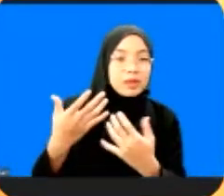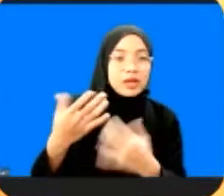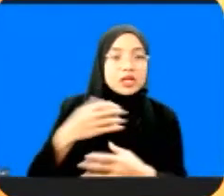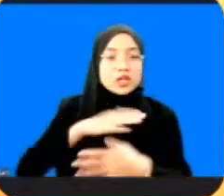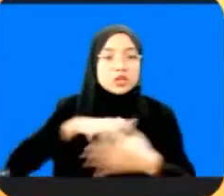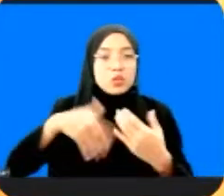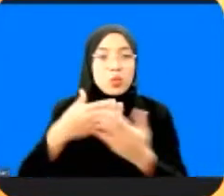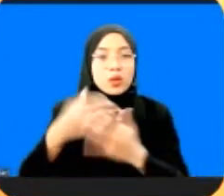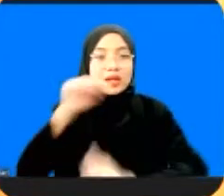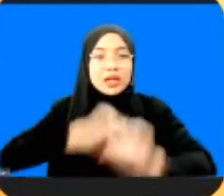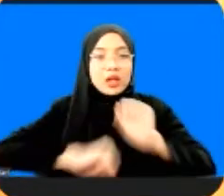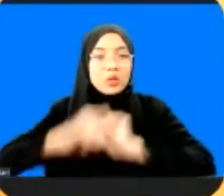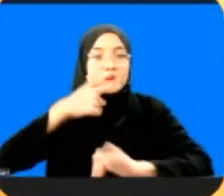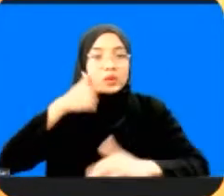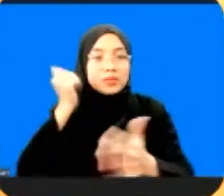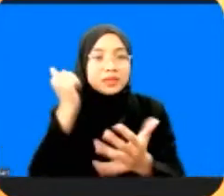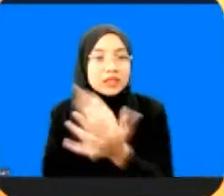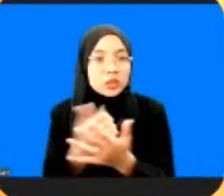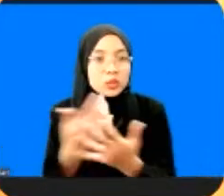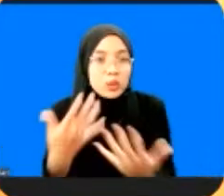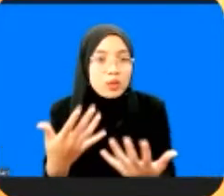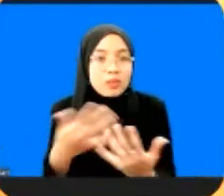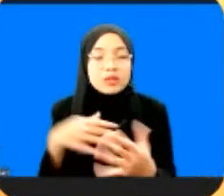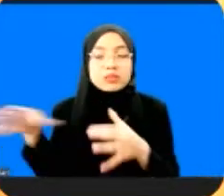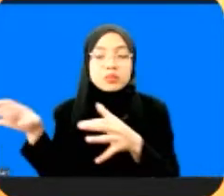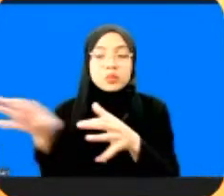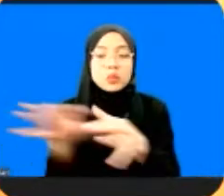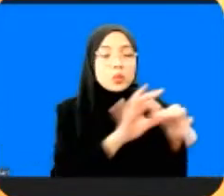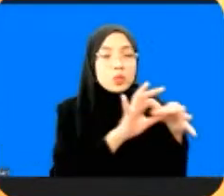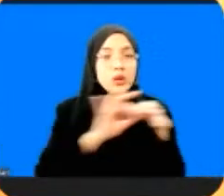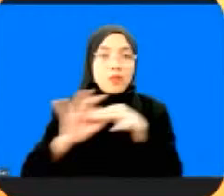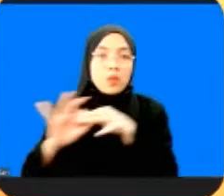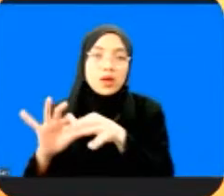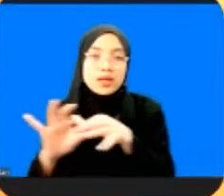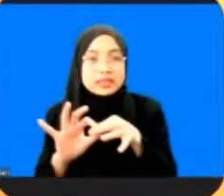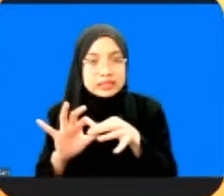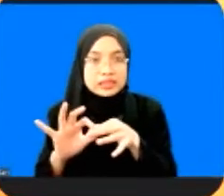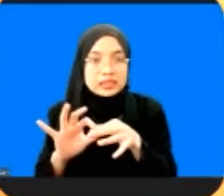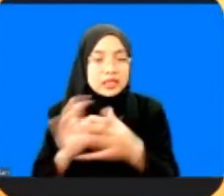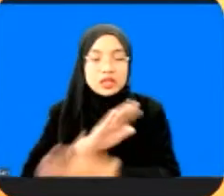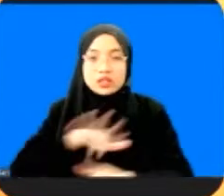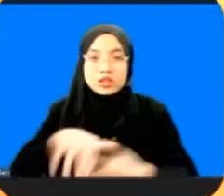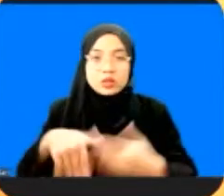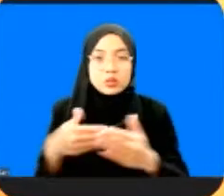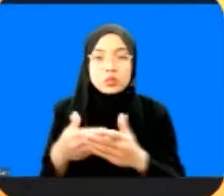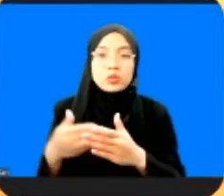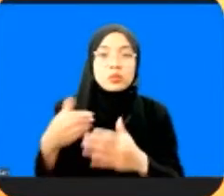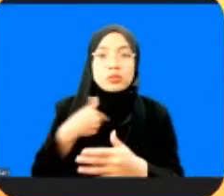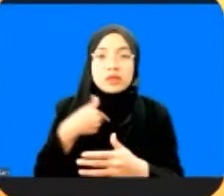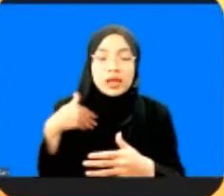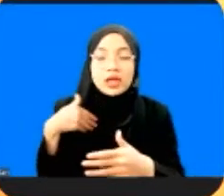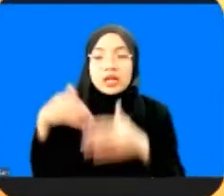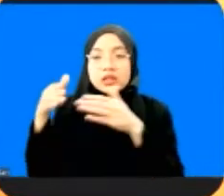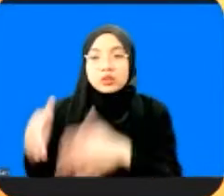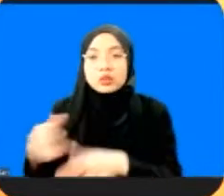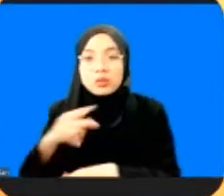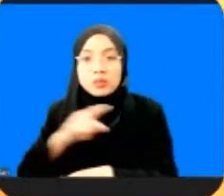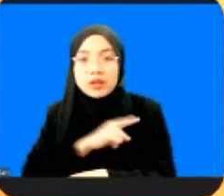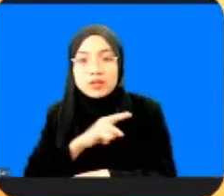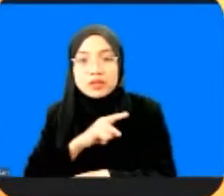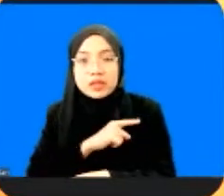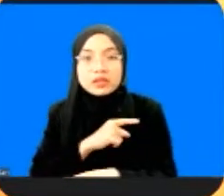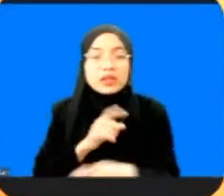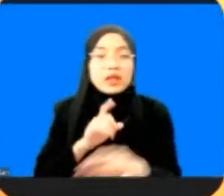really the collaboration between private and public sector and civil society organizations. That is probably the most important. And the